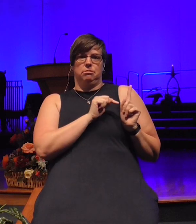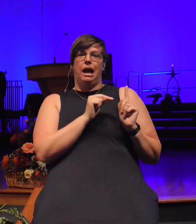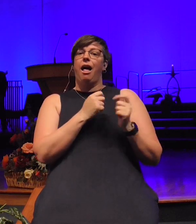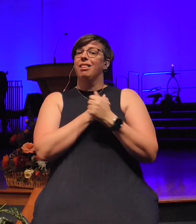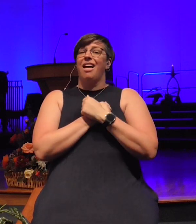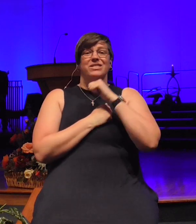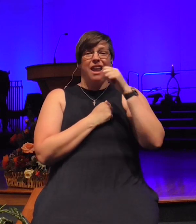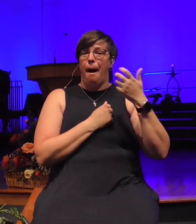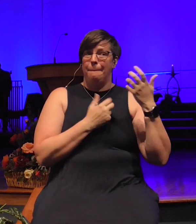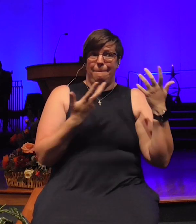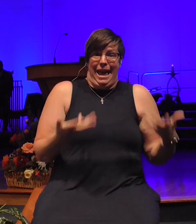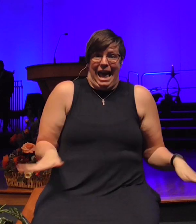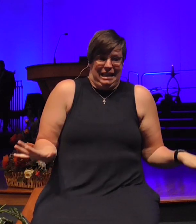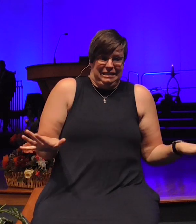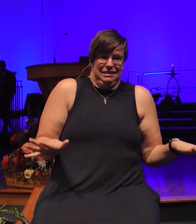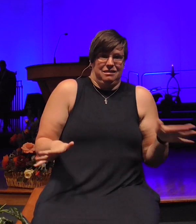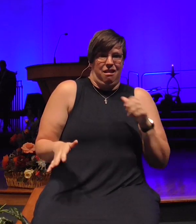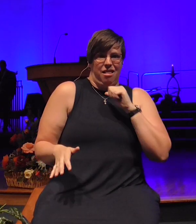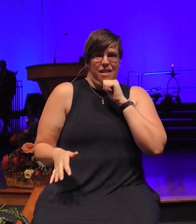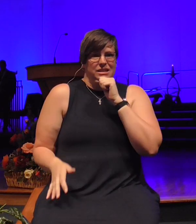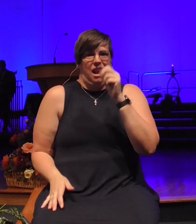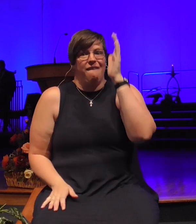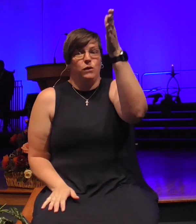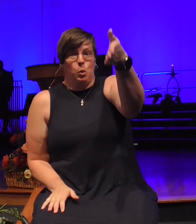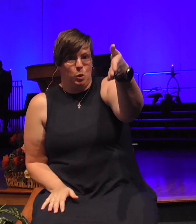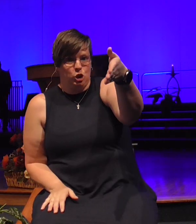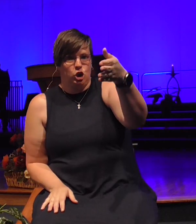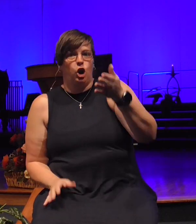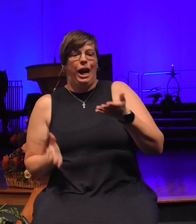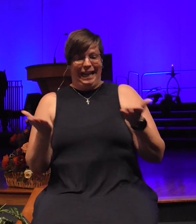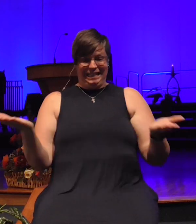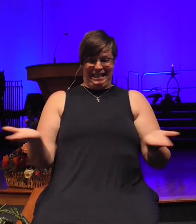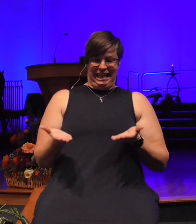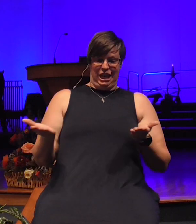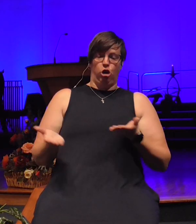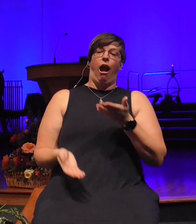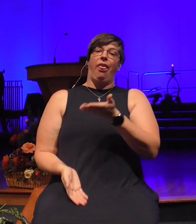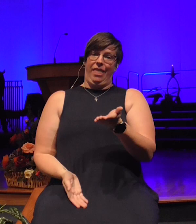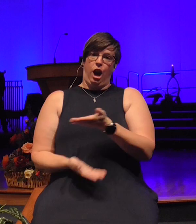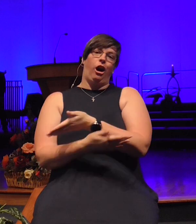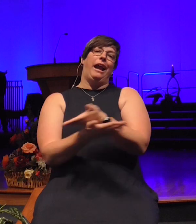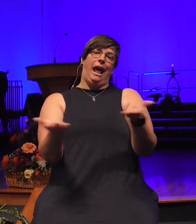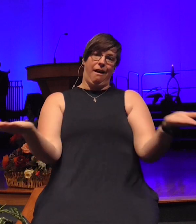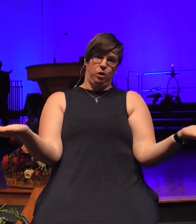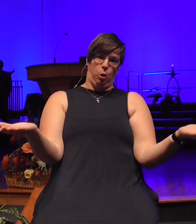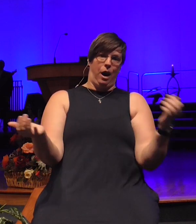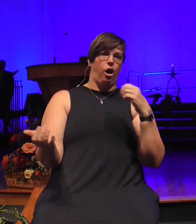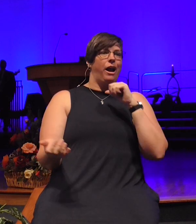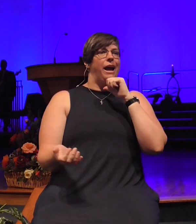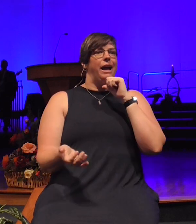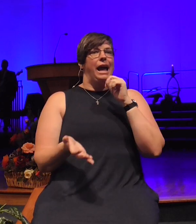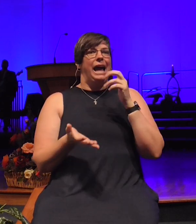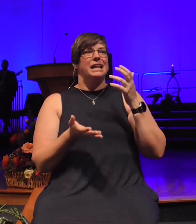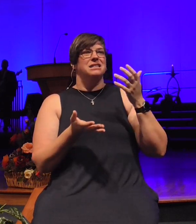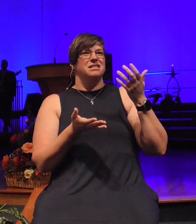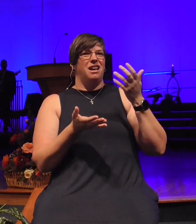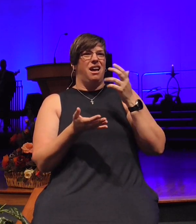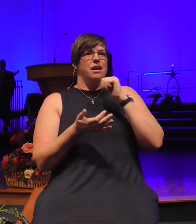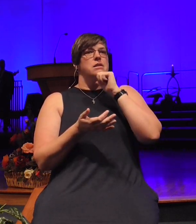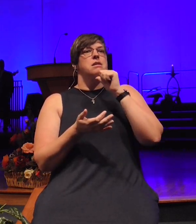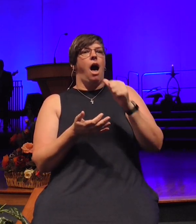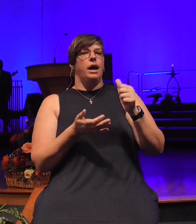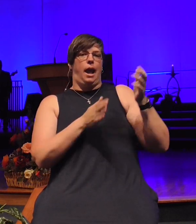isn't past, love isn't future. Love is here, there, and everywhere. Love isn't person, love